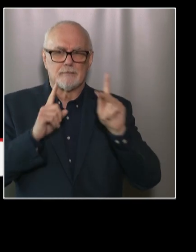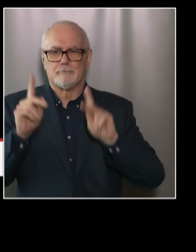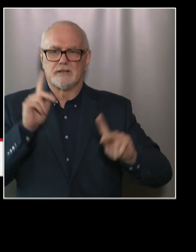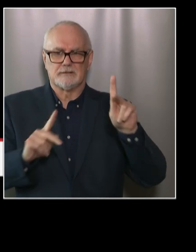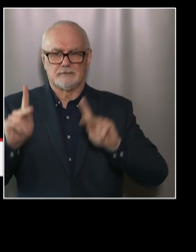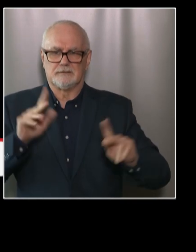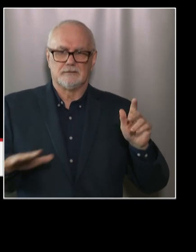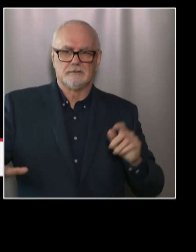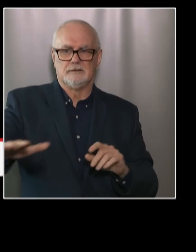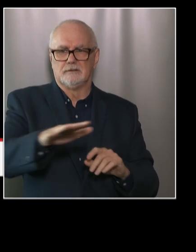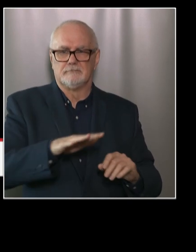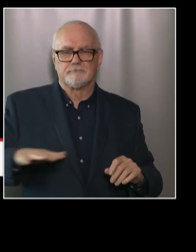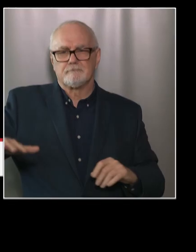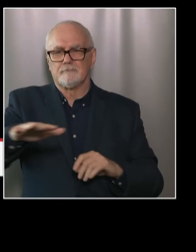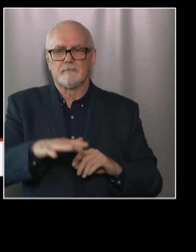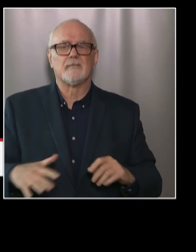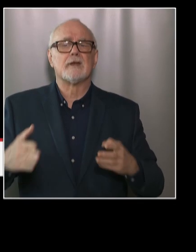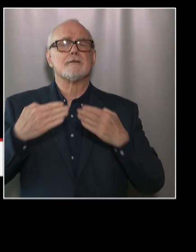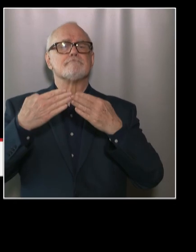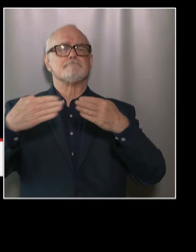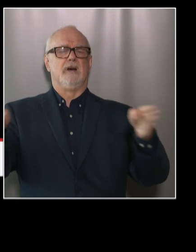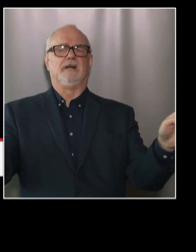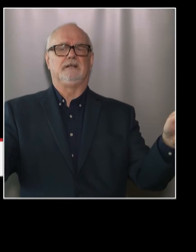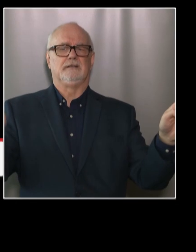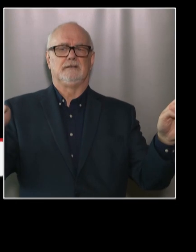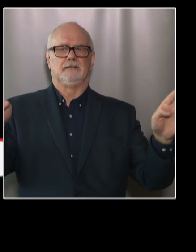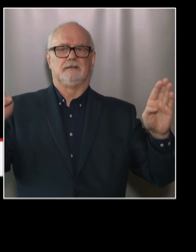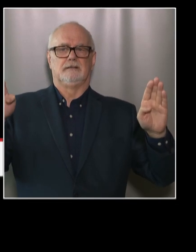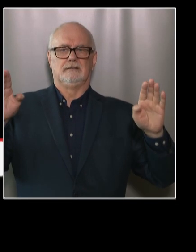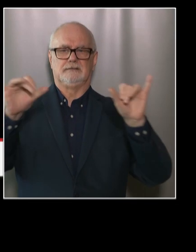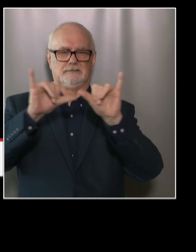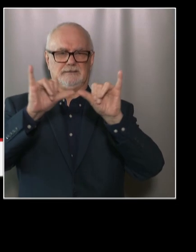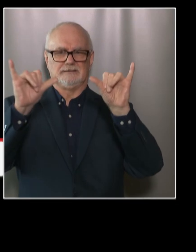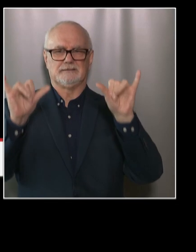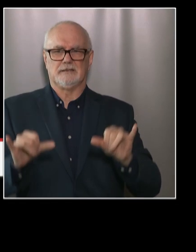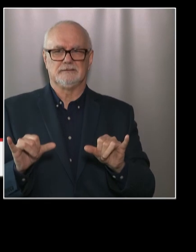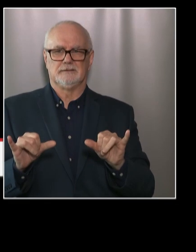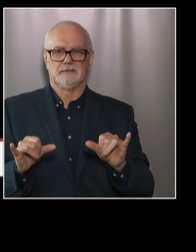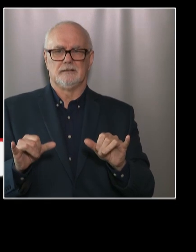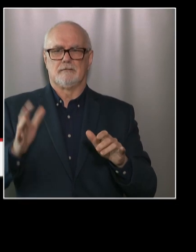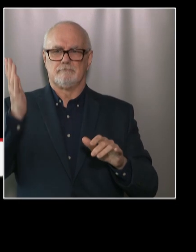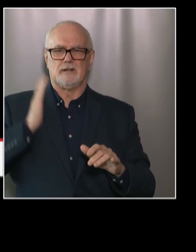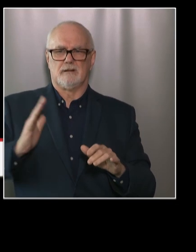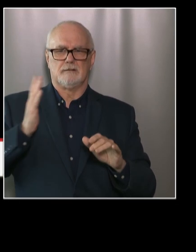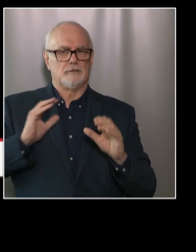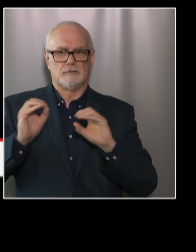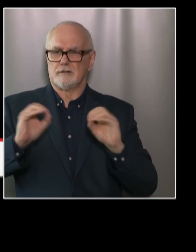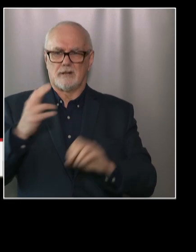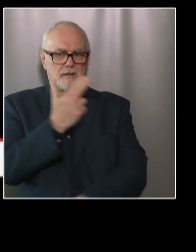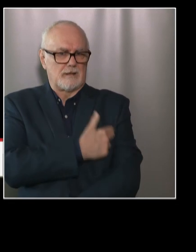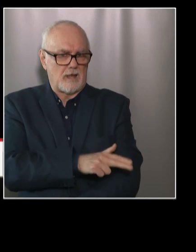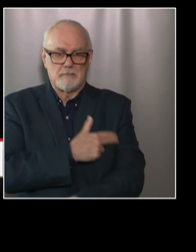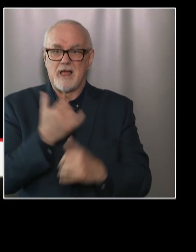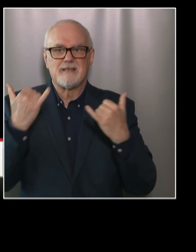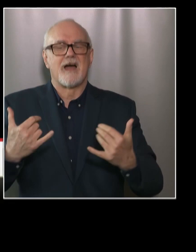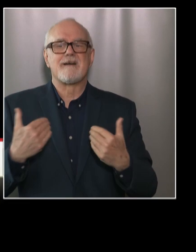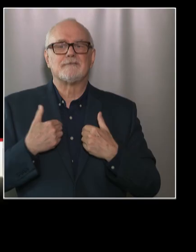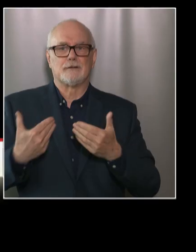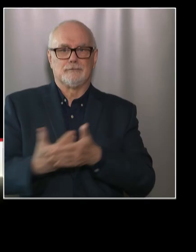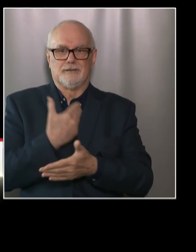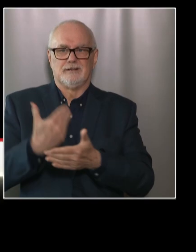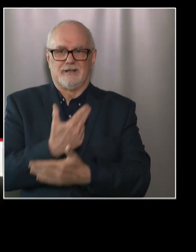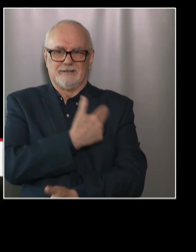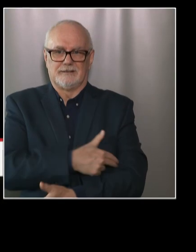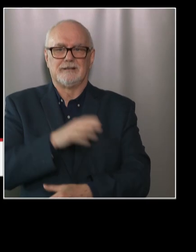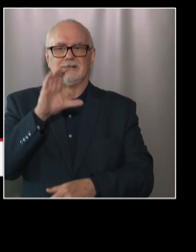advancing essential public infrastructure as well, from the new Cedar Hill Regional Medical Center to the 801 East